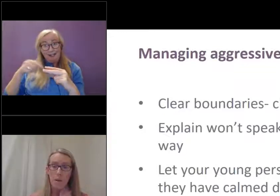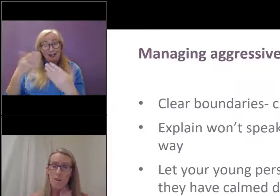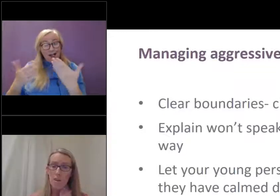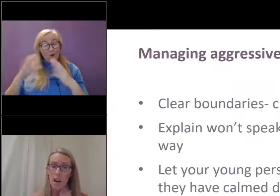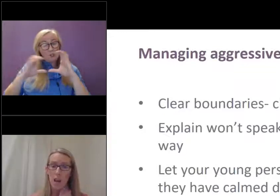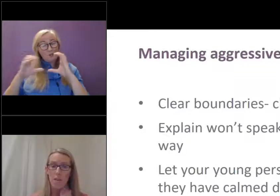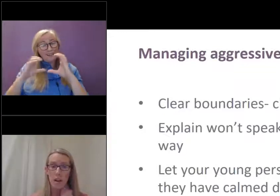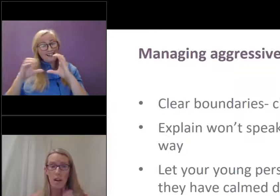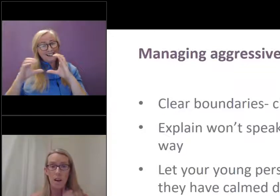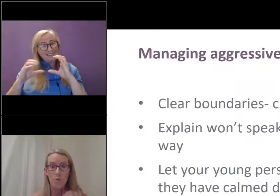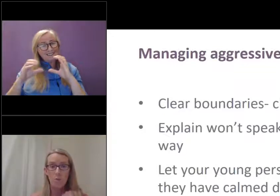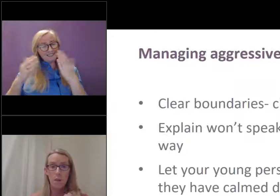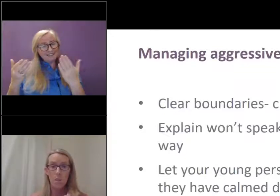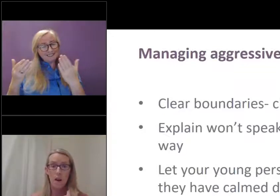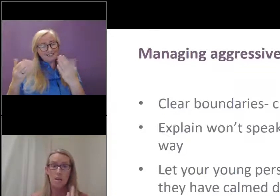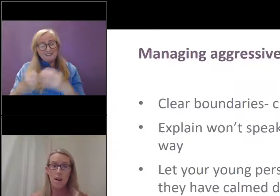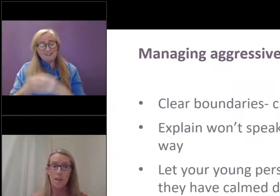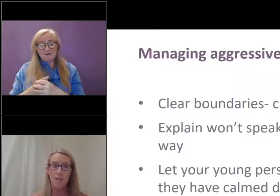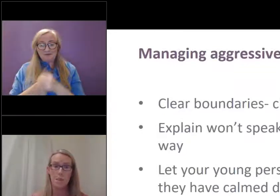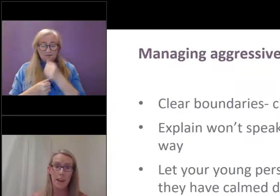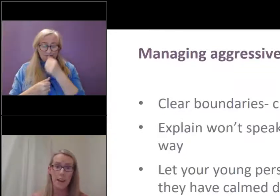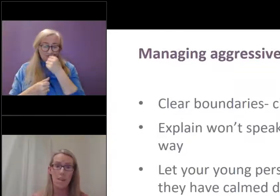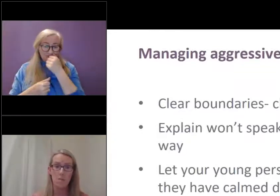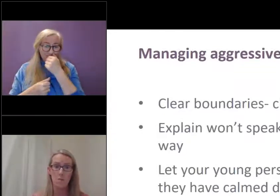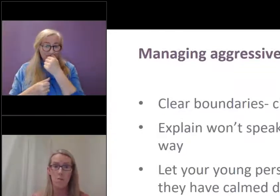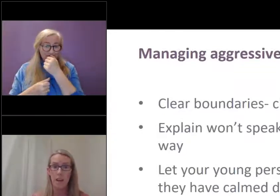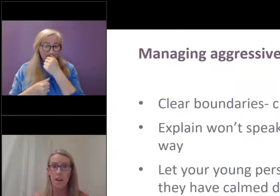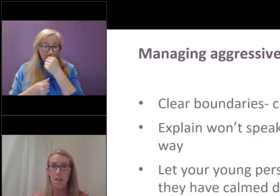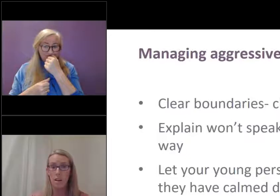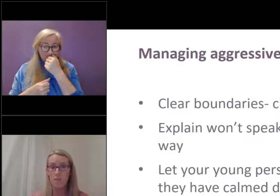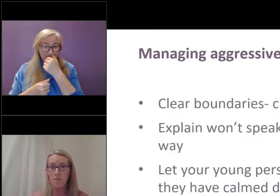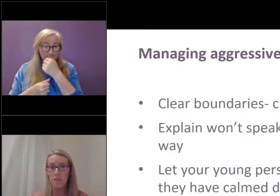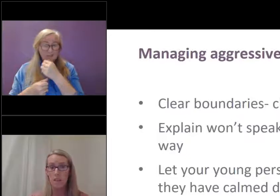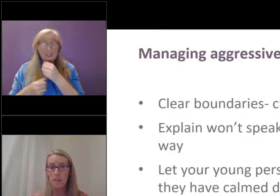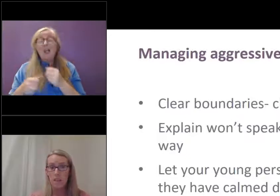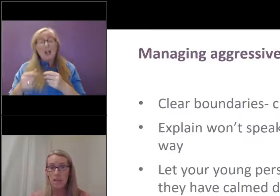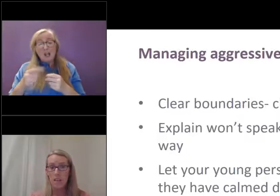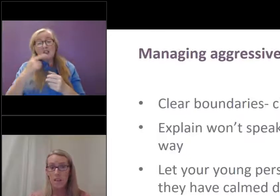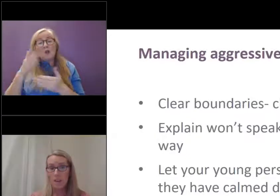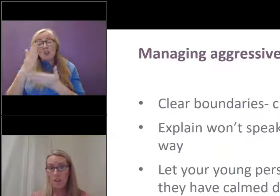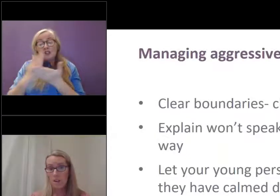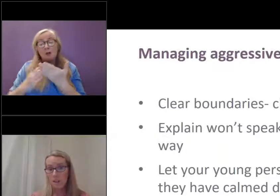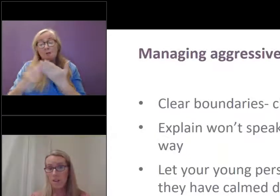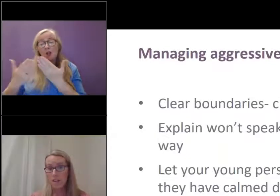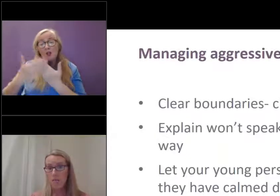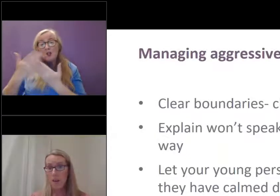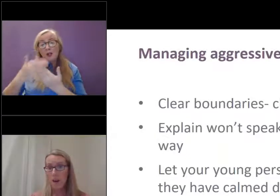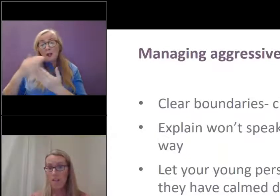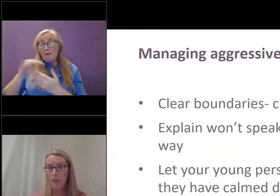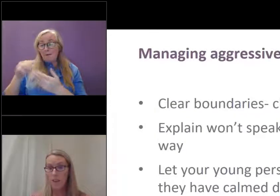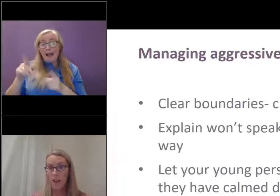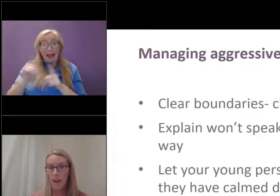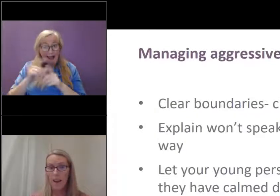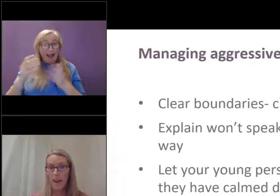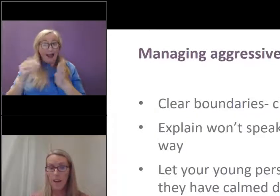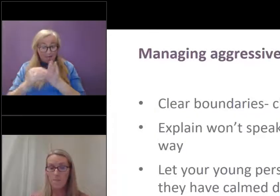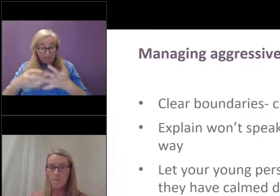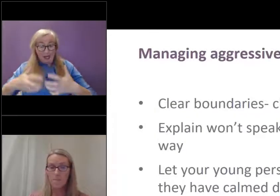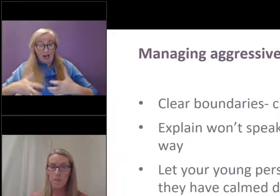But I suppose you're not alone there. A lot of young people are kind of displaying some of that kind of aggressive